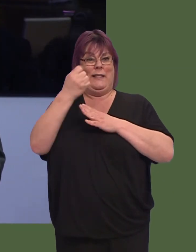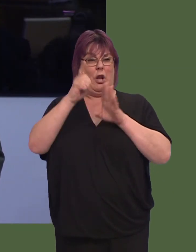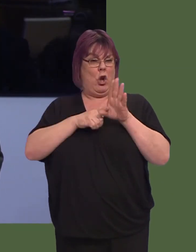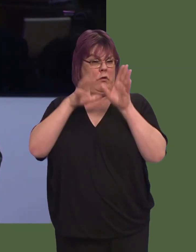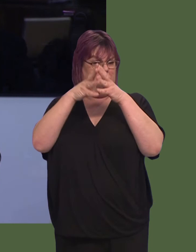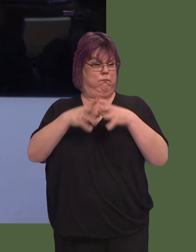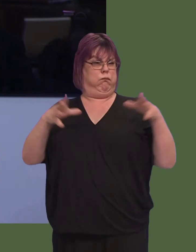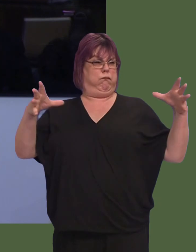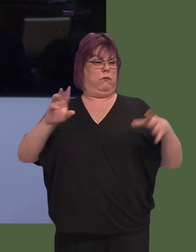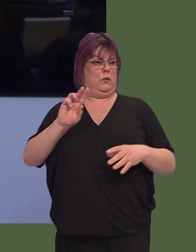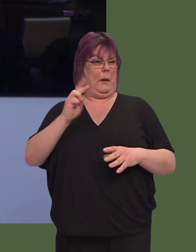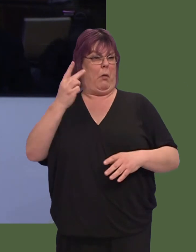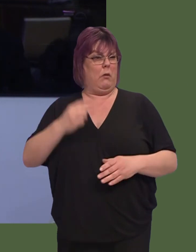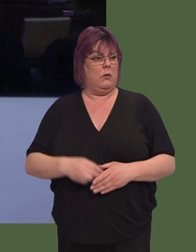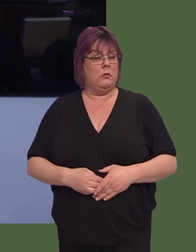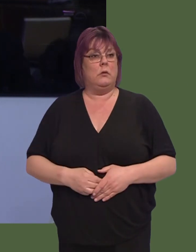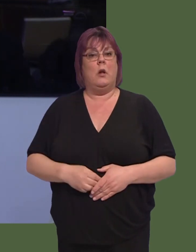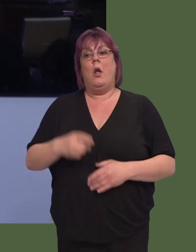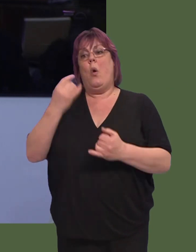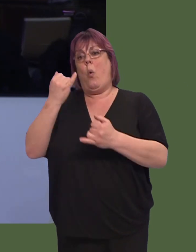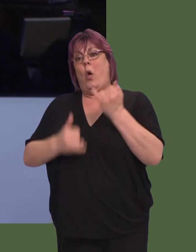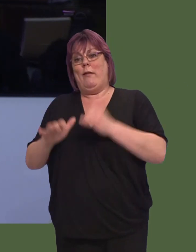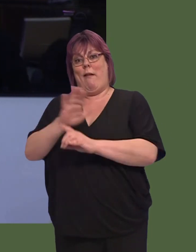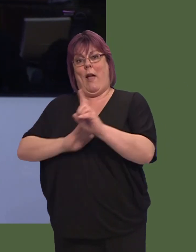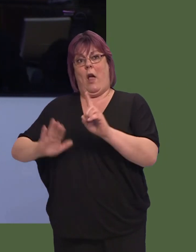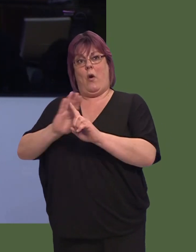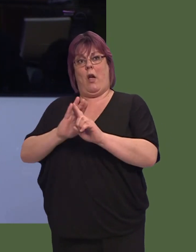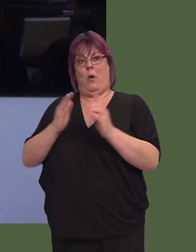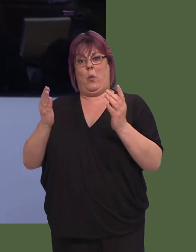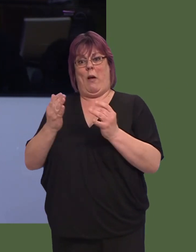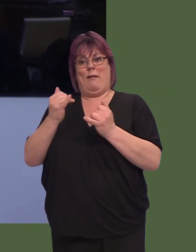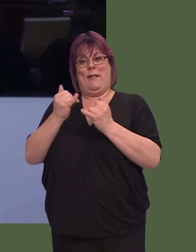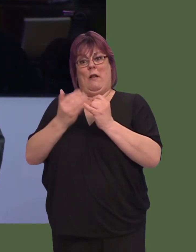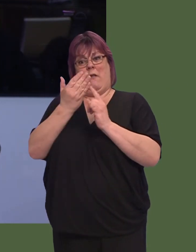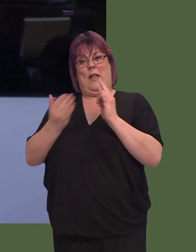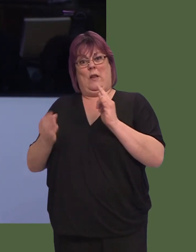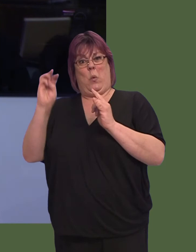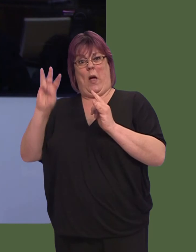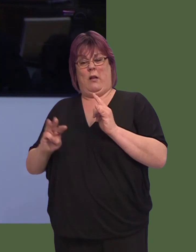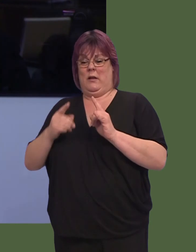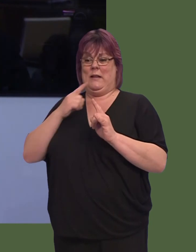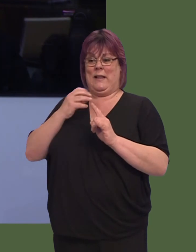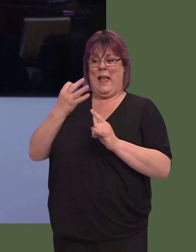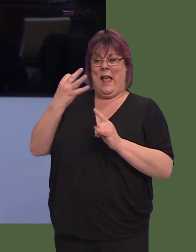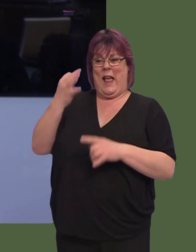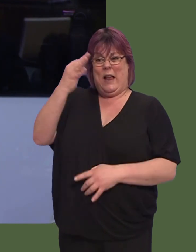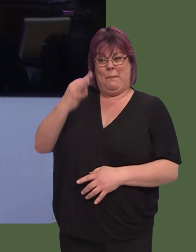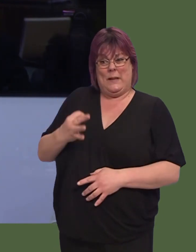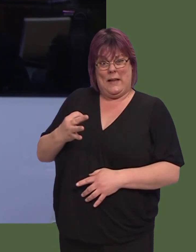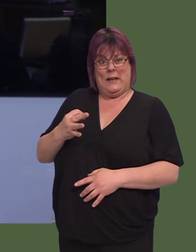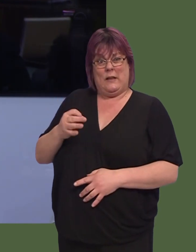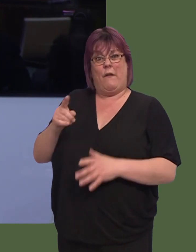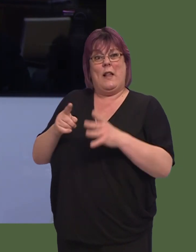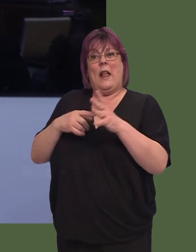years. Gwent has the highest prevalence in Wales, with research showing that 8% of the population